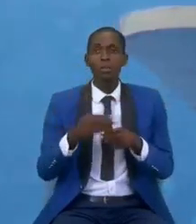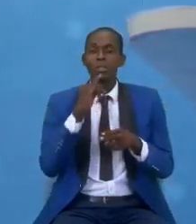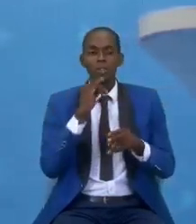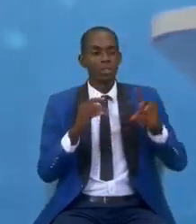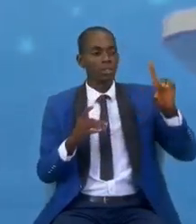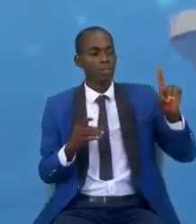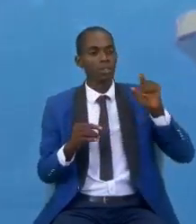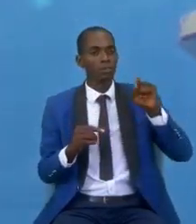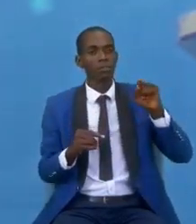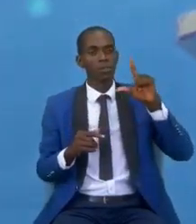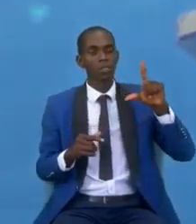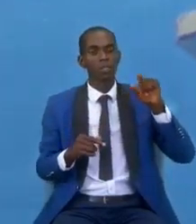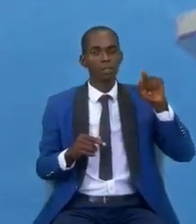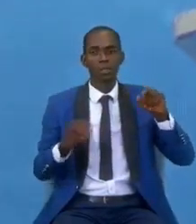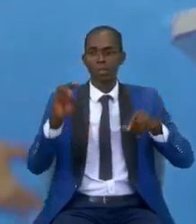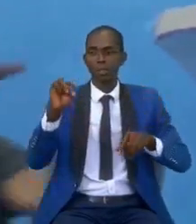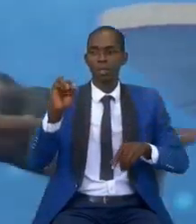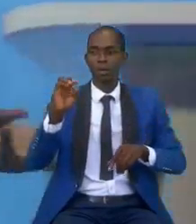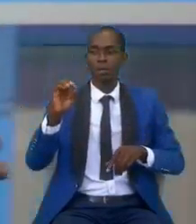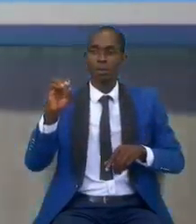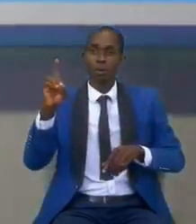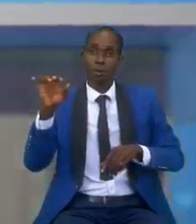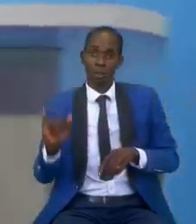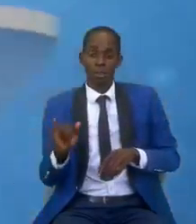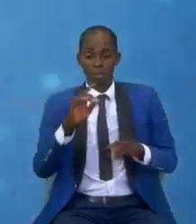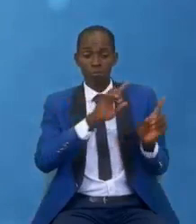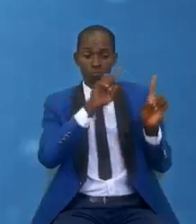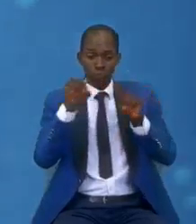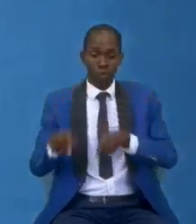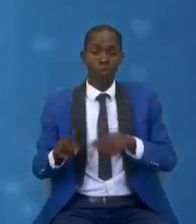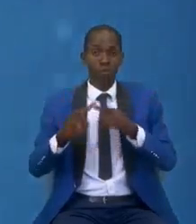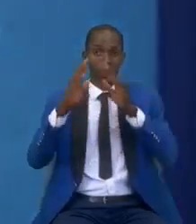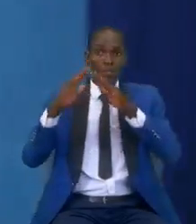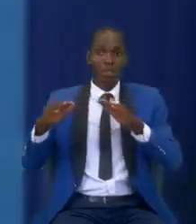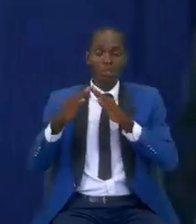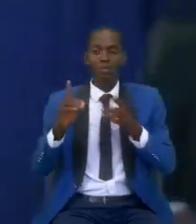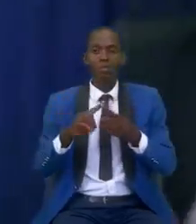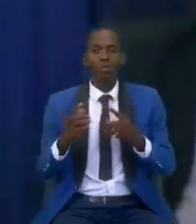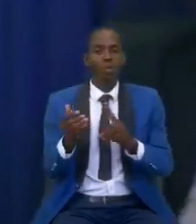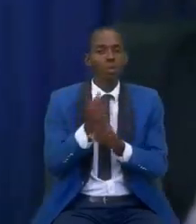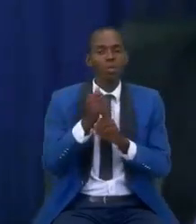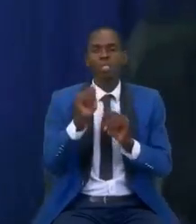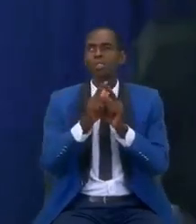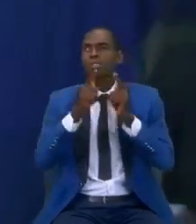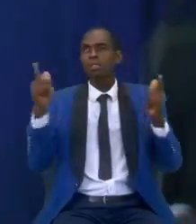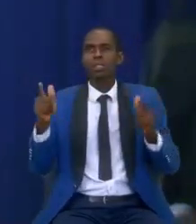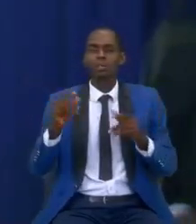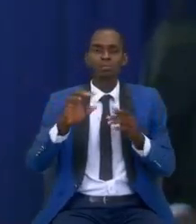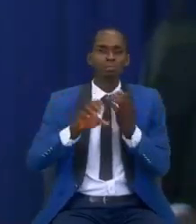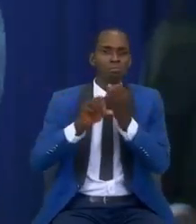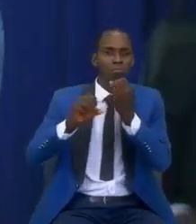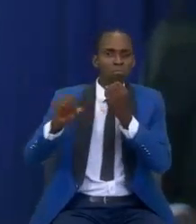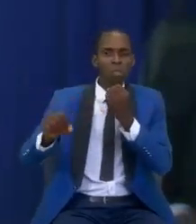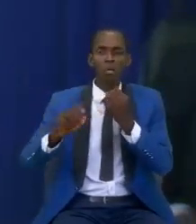a great crusade, a mighty crusade, and many people have given their lives to the Lord. But there was this